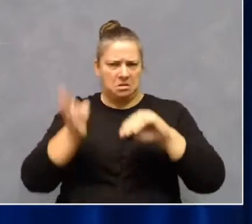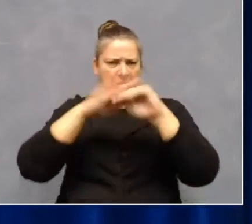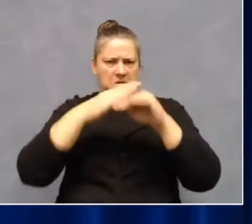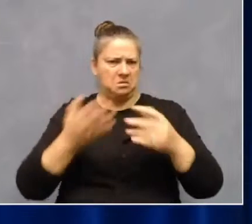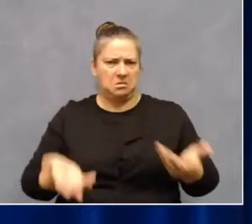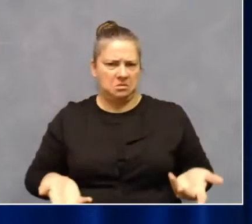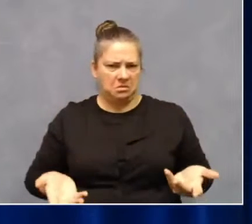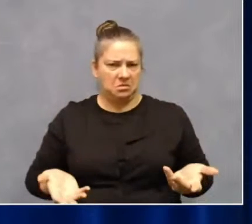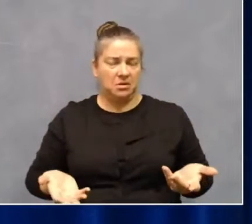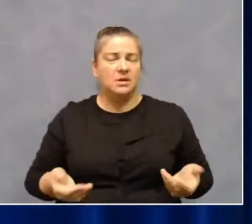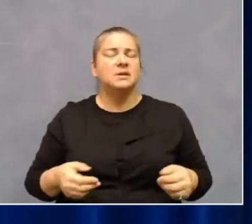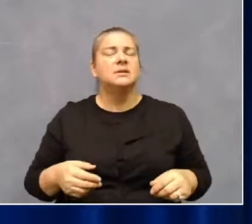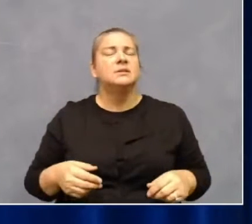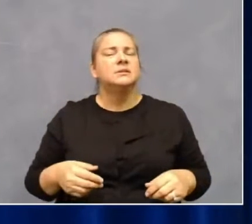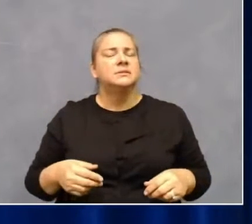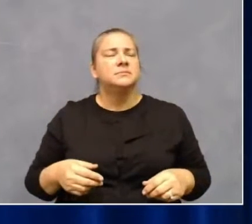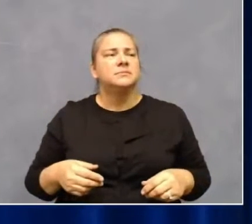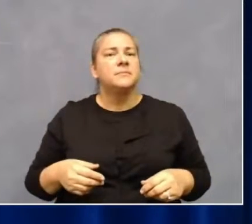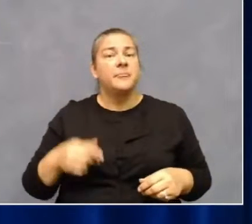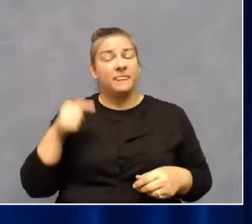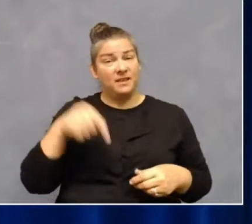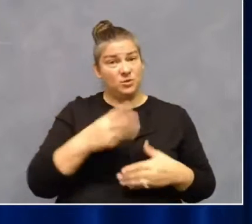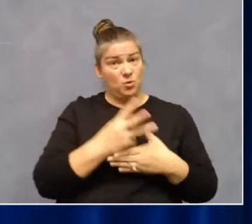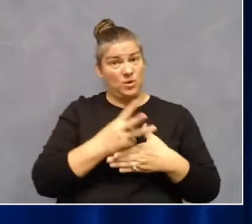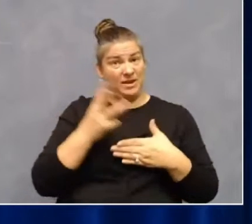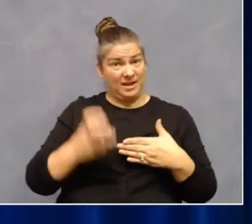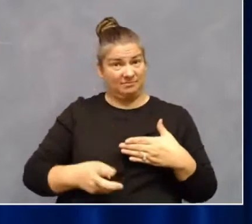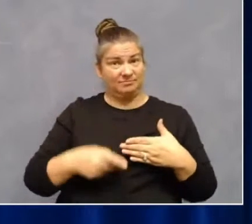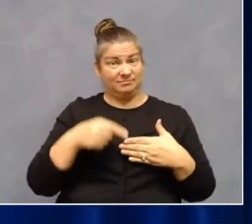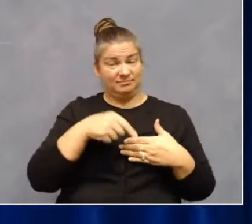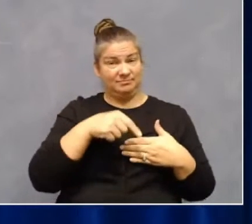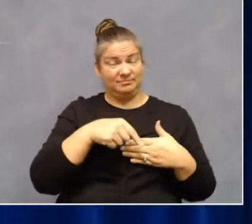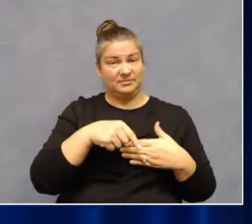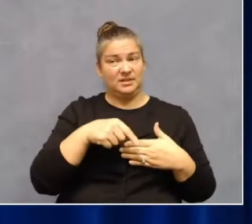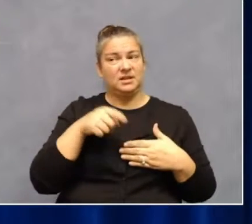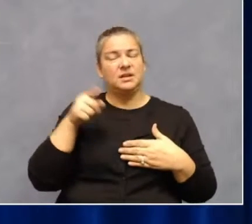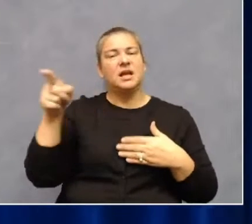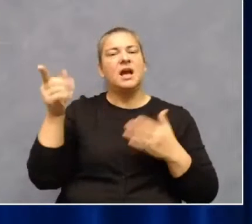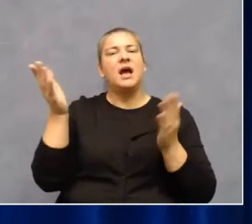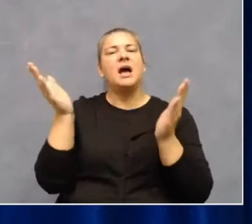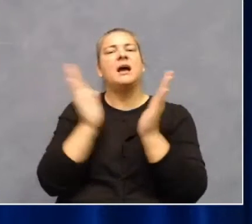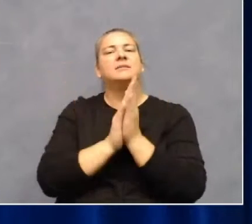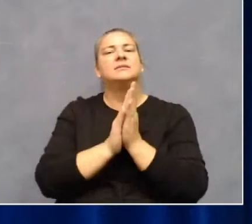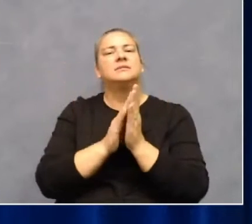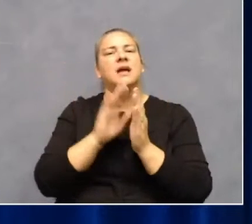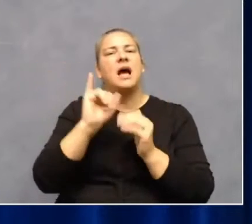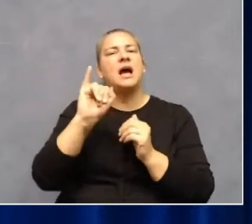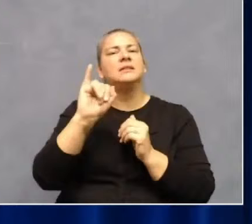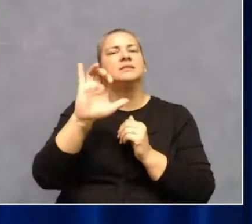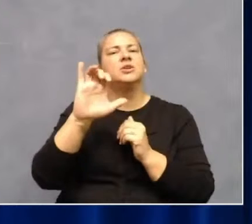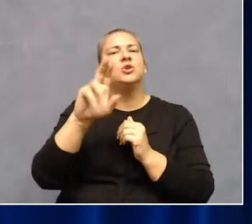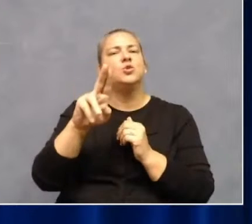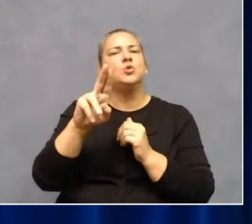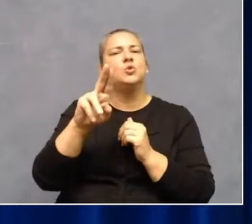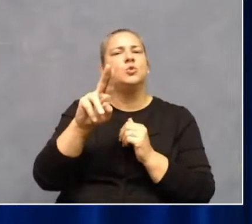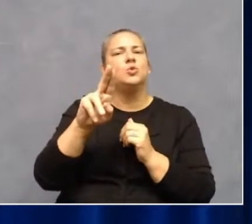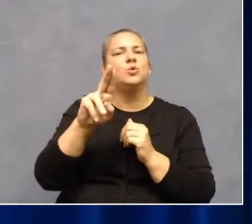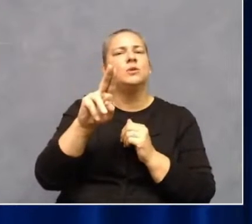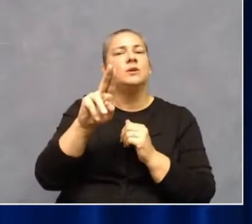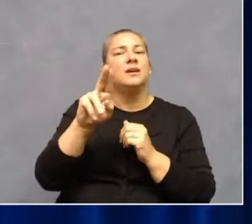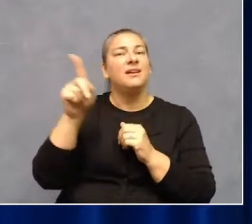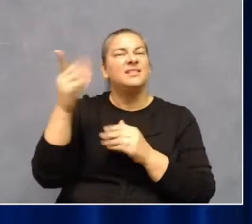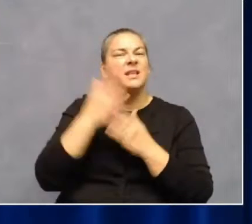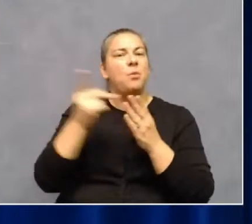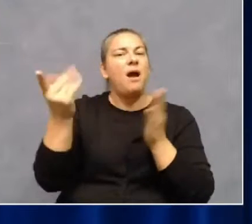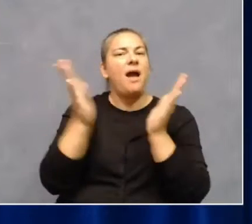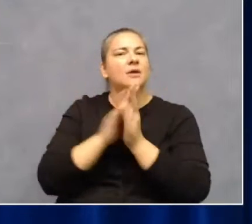had, just over the weekend, a request for an ICU transfer from 2 states away, not one of our bordering states, 2 states away, because